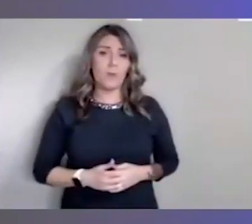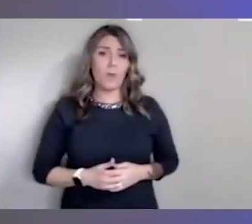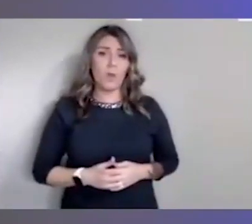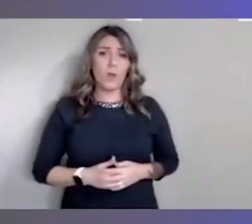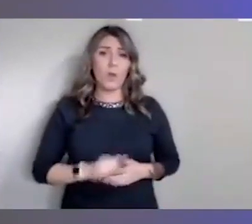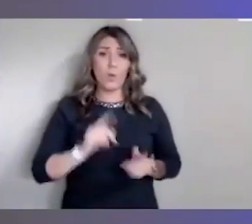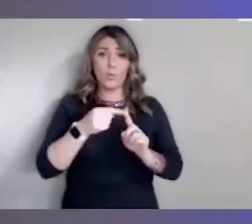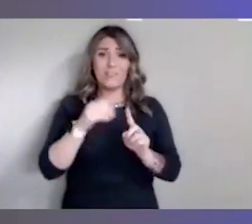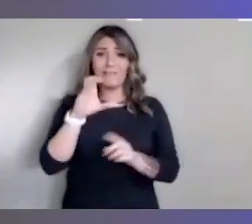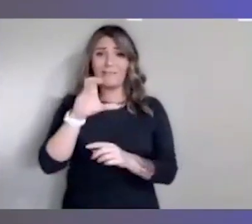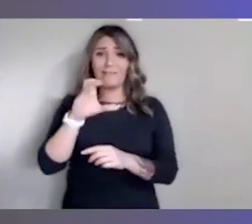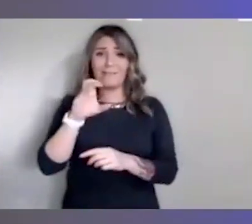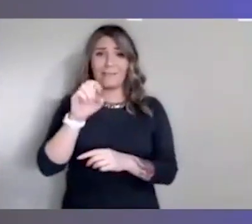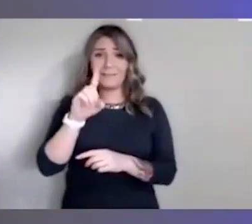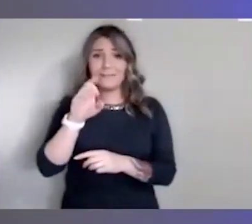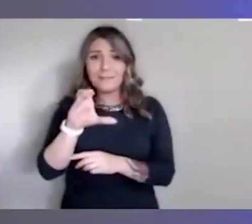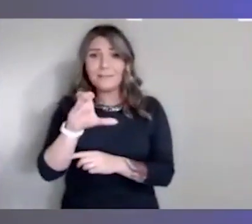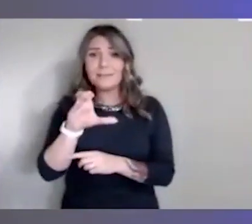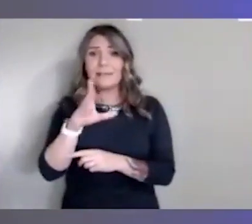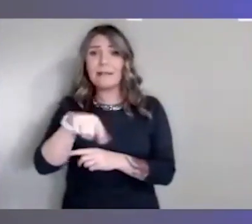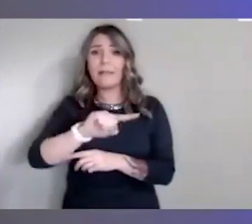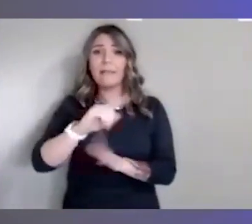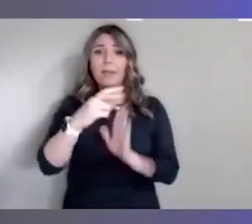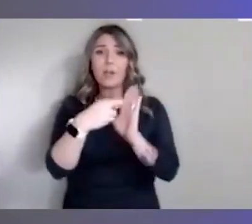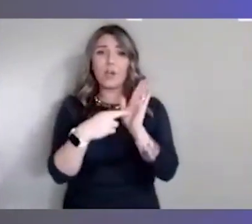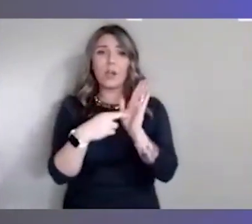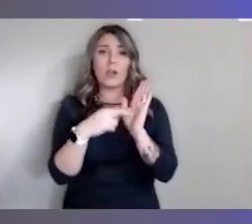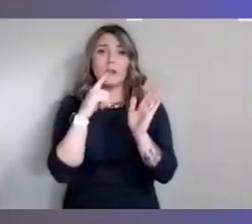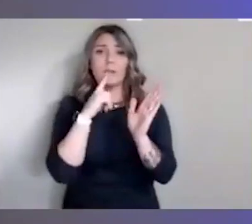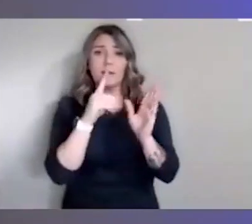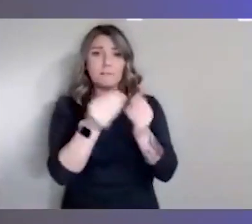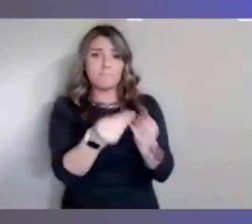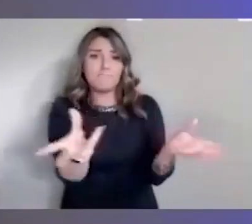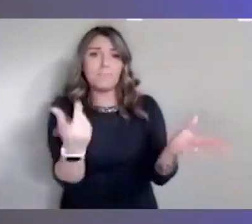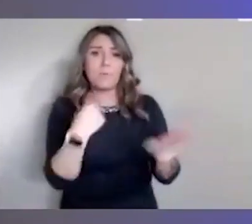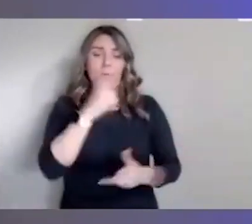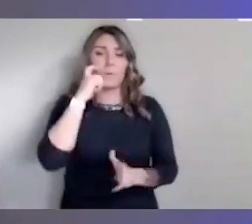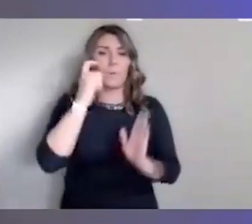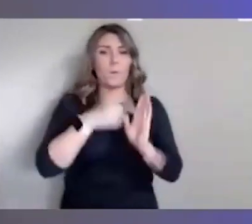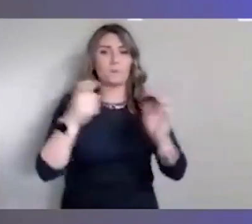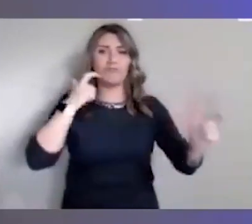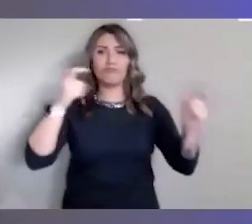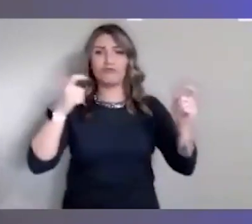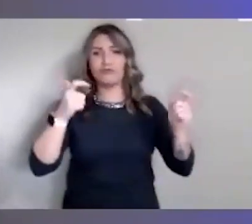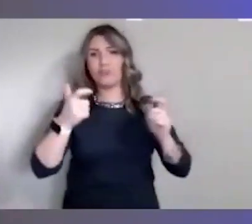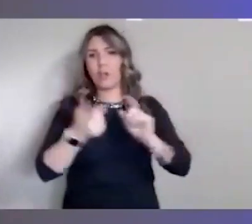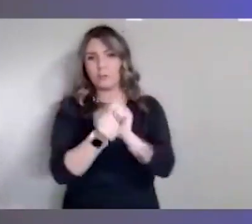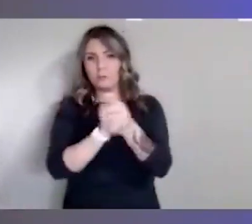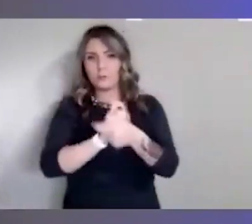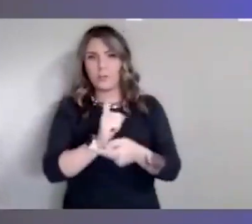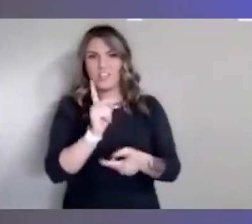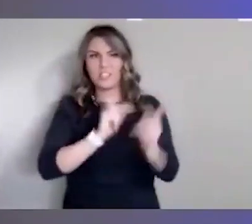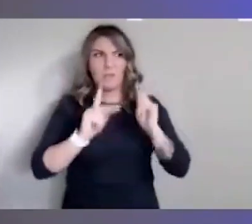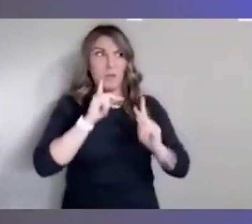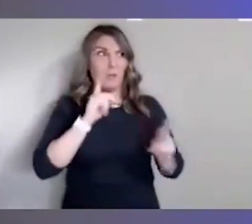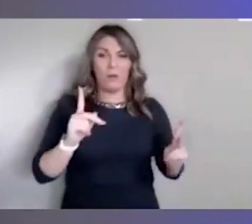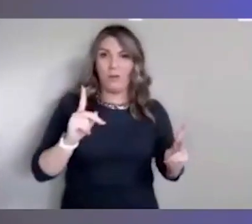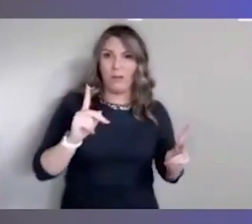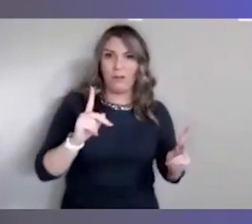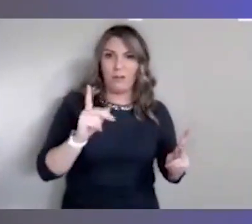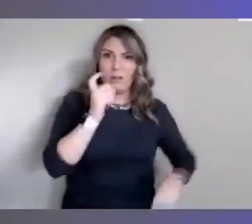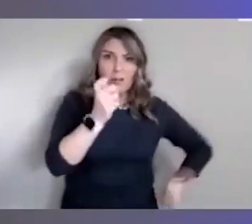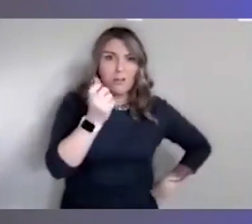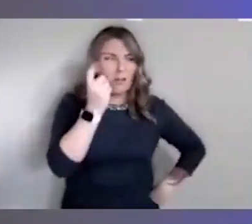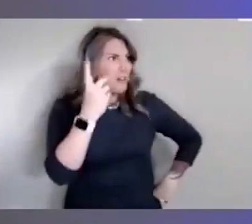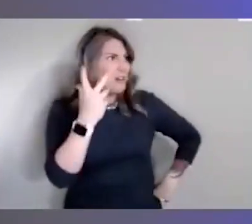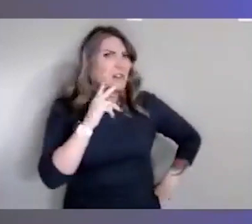guidelines came out, we noticed a significant change. Because, again, people had mixed signals. Whether they follow the CDC, did they